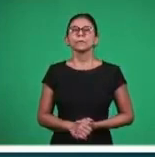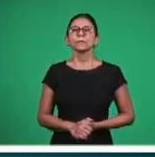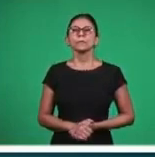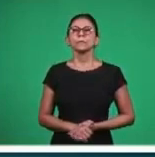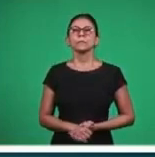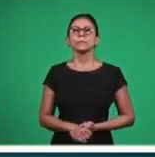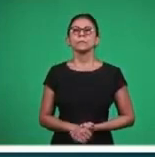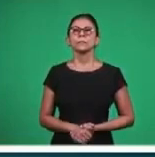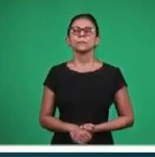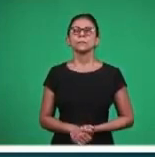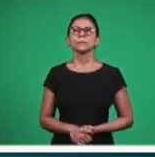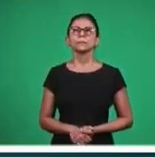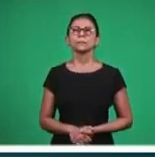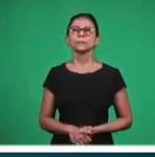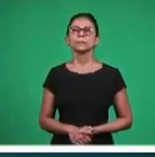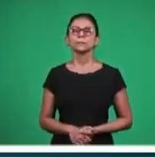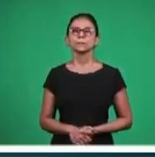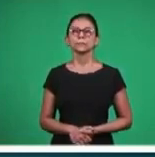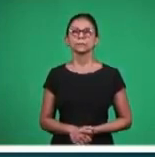Daniel answered, right?